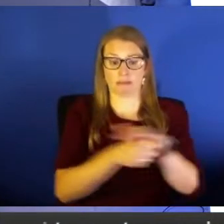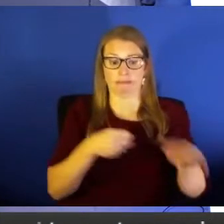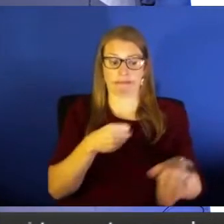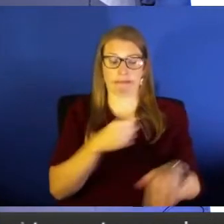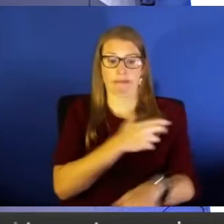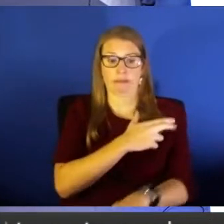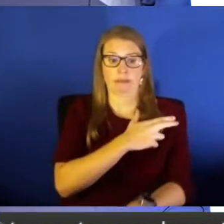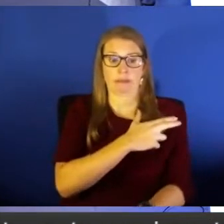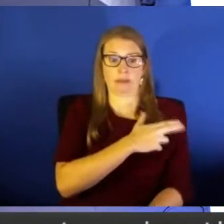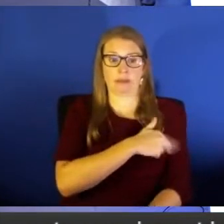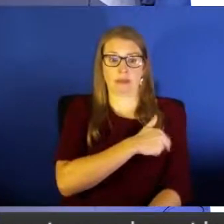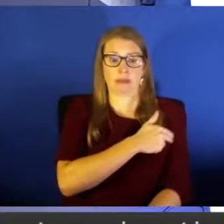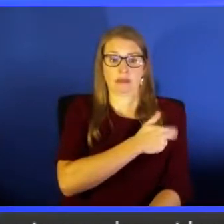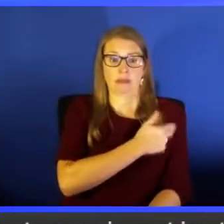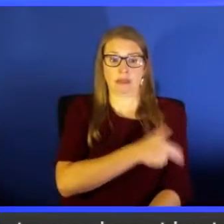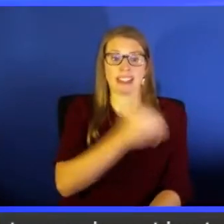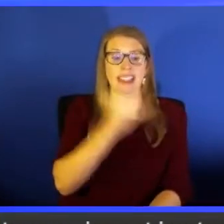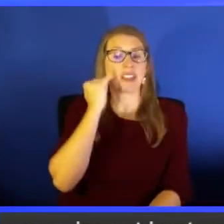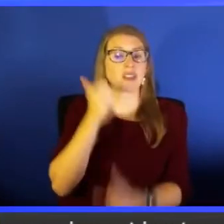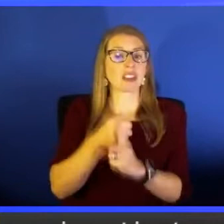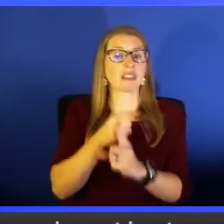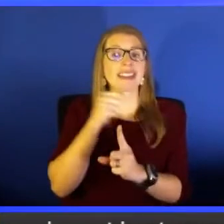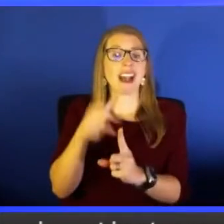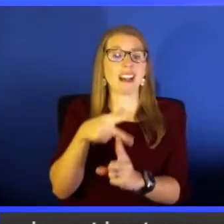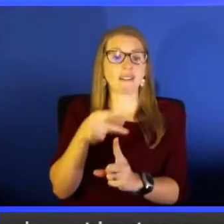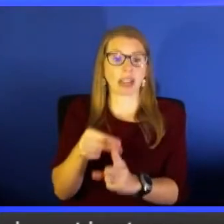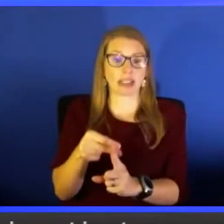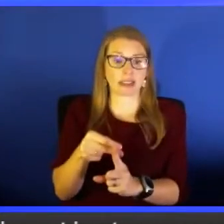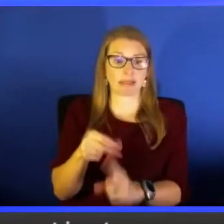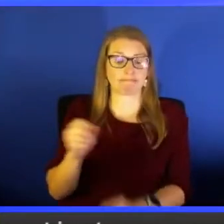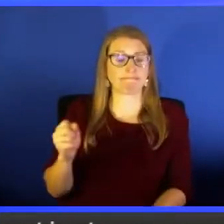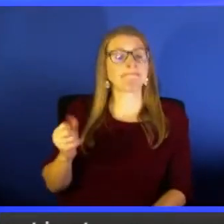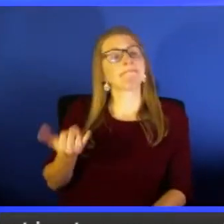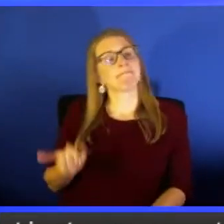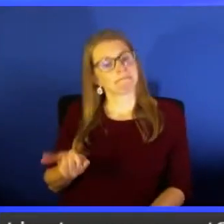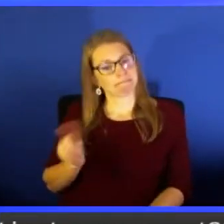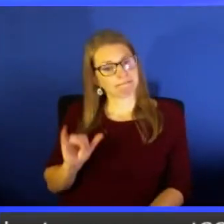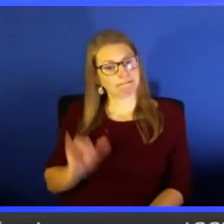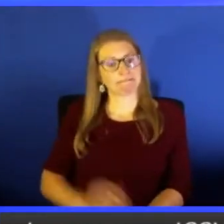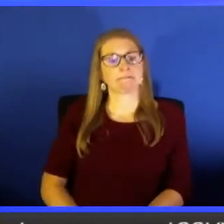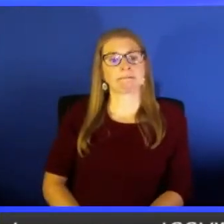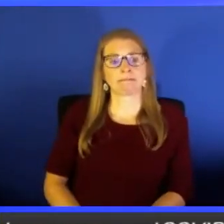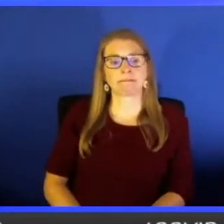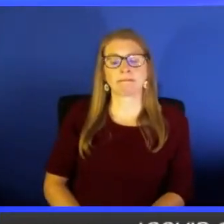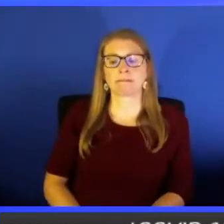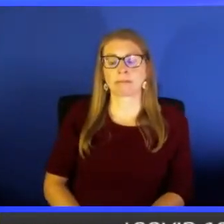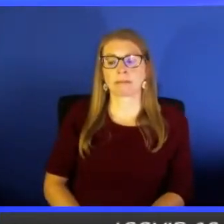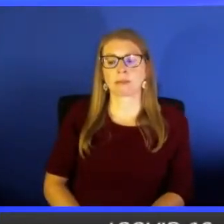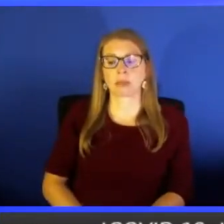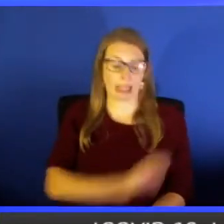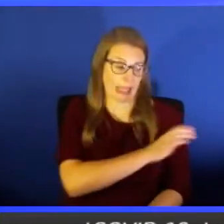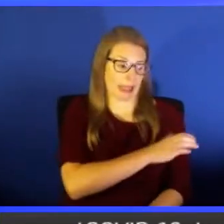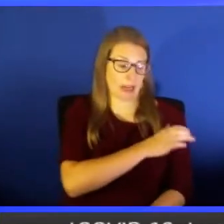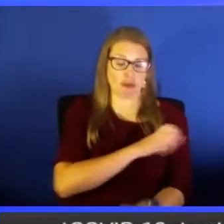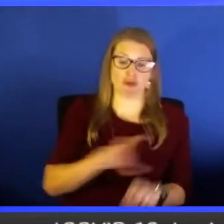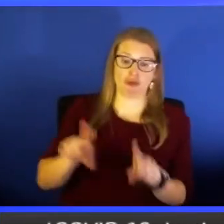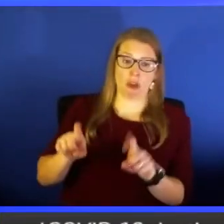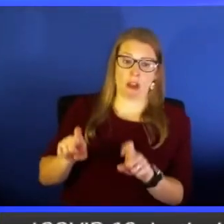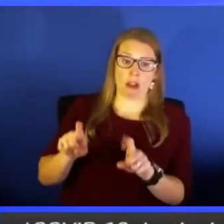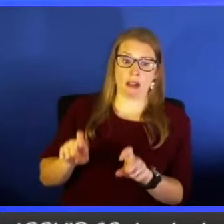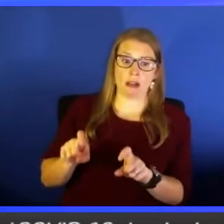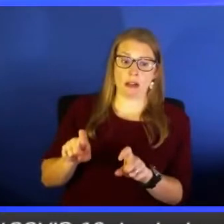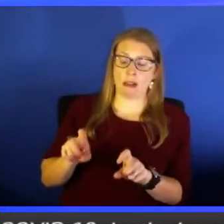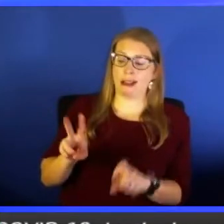vaccinated? Yeah, so that is one of the things, is a lot of that clinical trial was looked at in